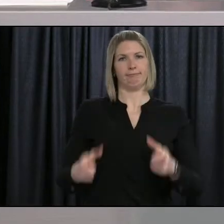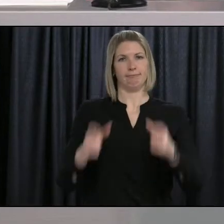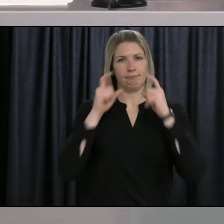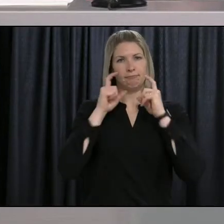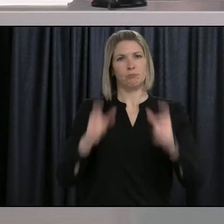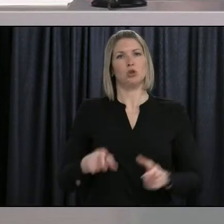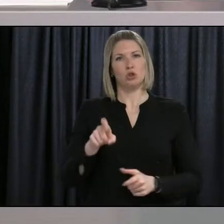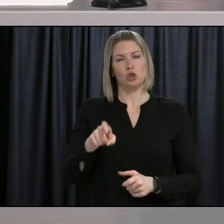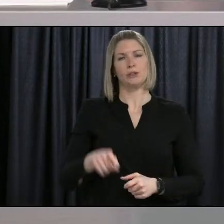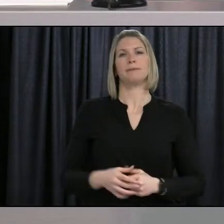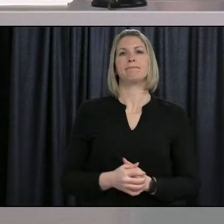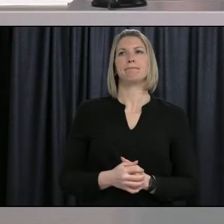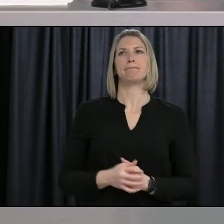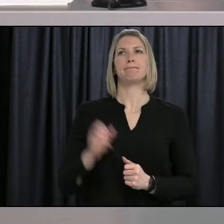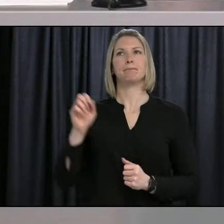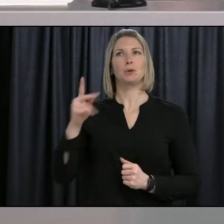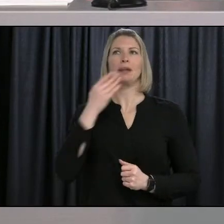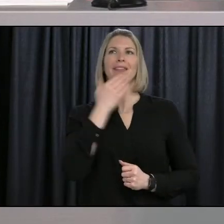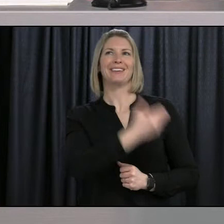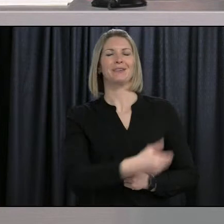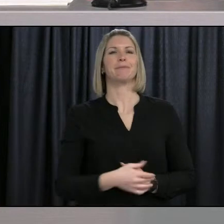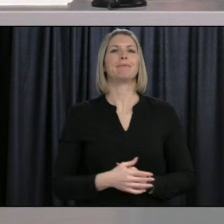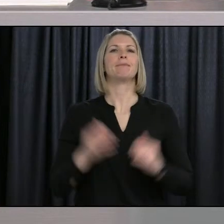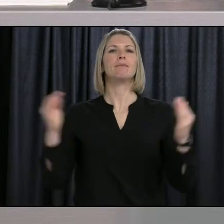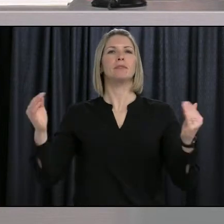Peter Jackson with the Telegram, do you have a final question?